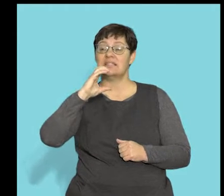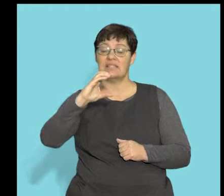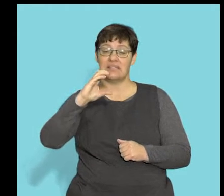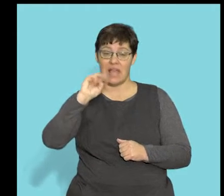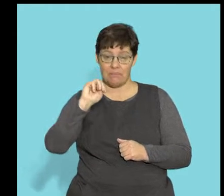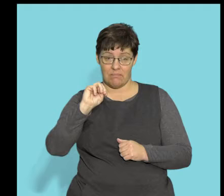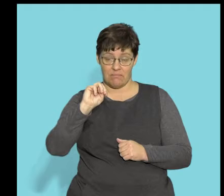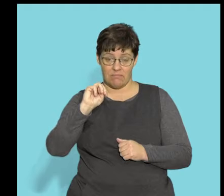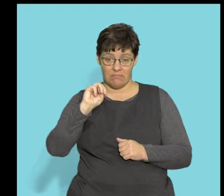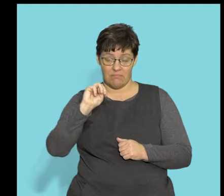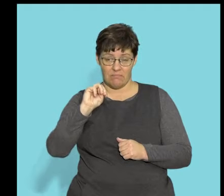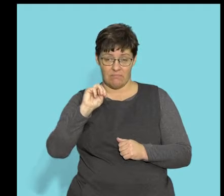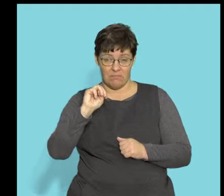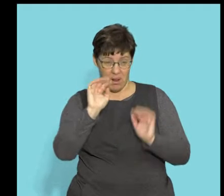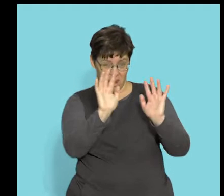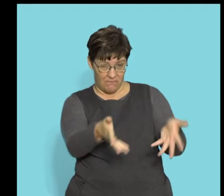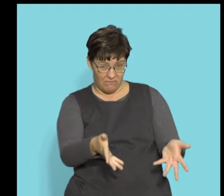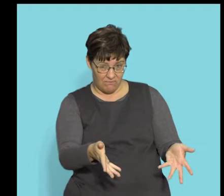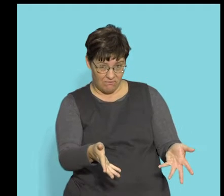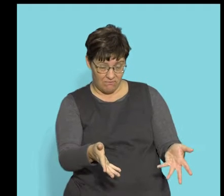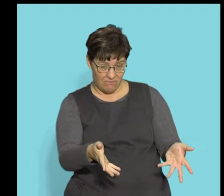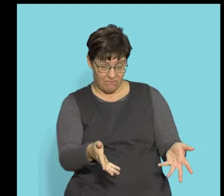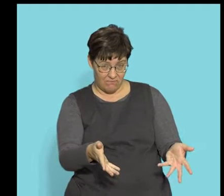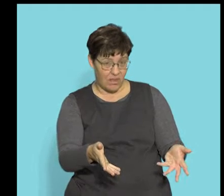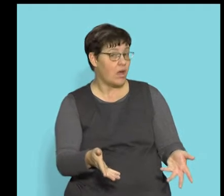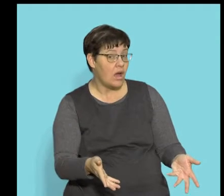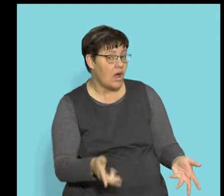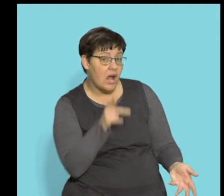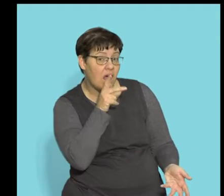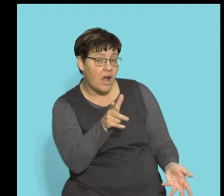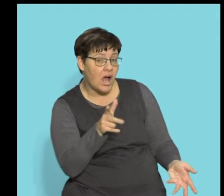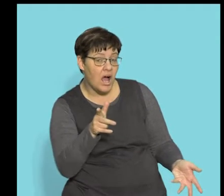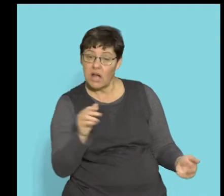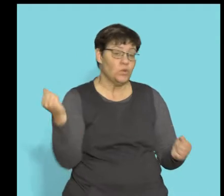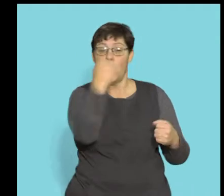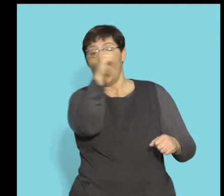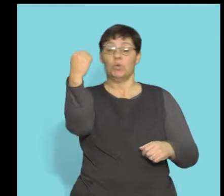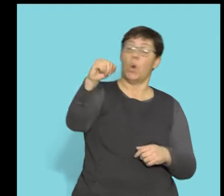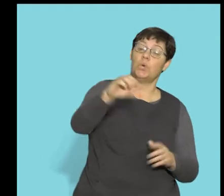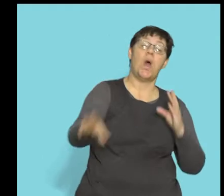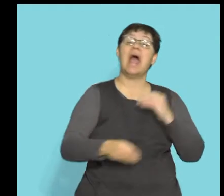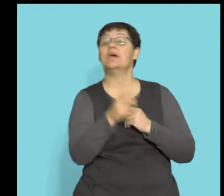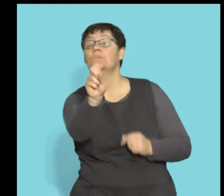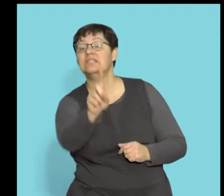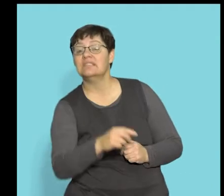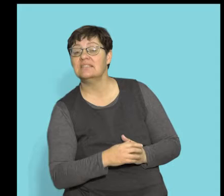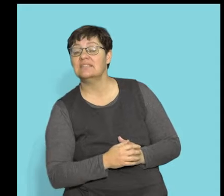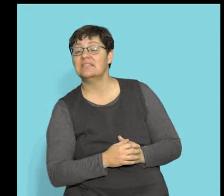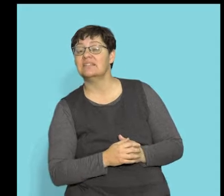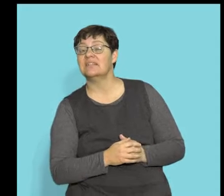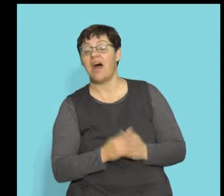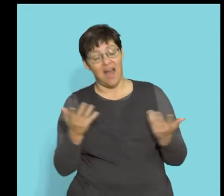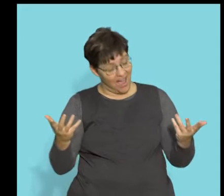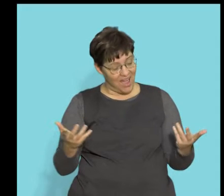125. But am I done, guys? Can I leave my answer like that? I'm hoping there's some shaking of heads.